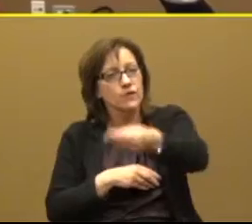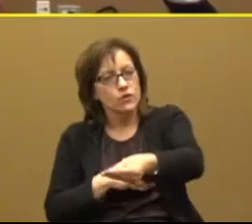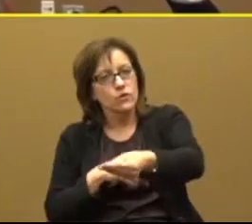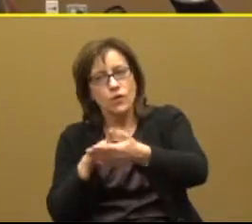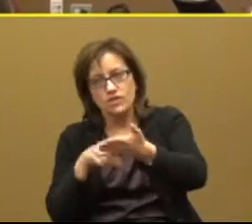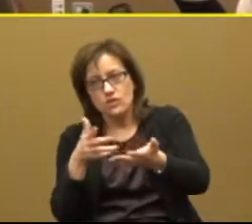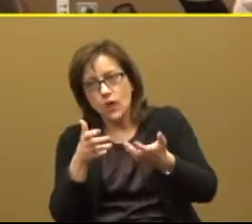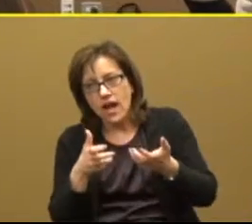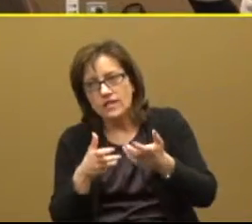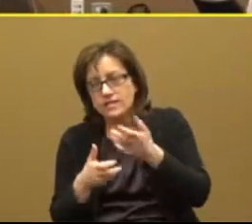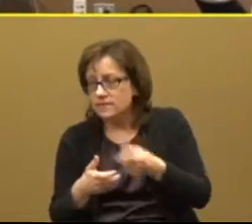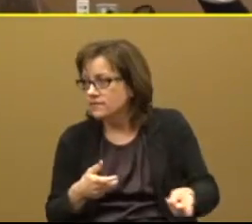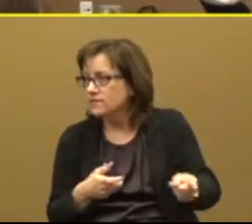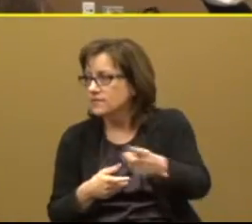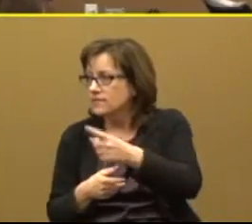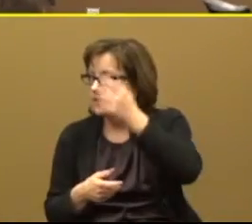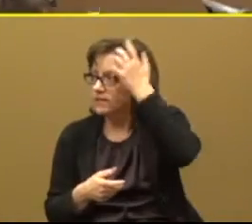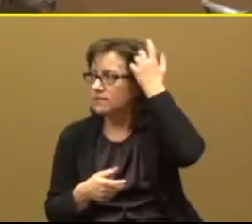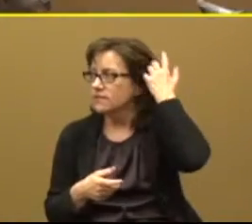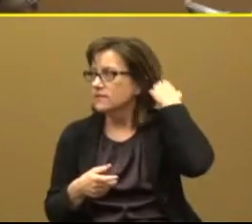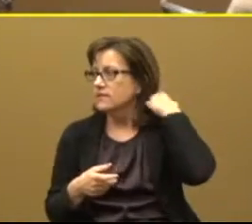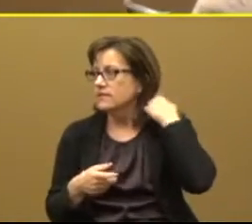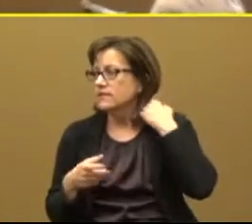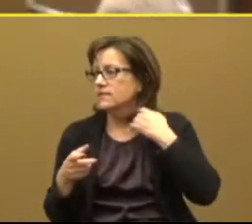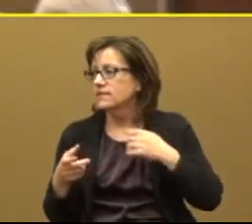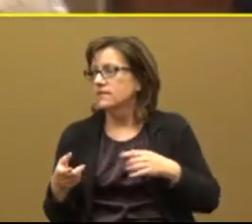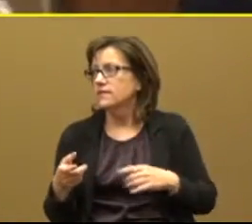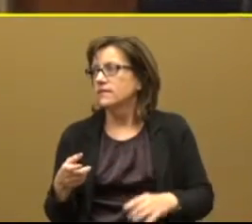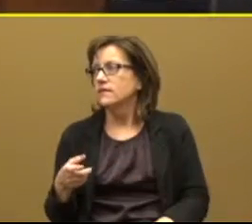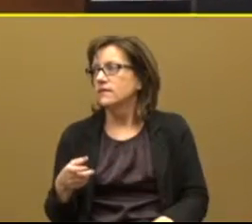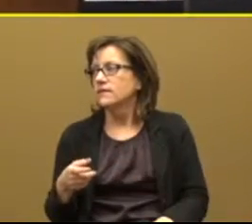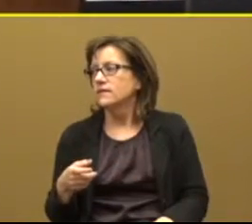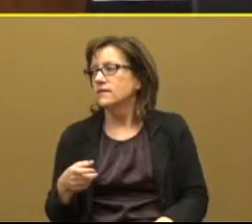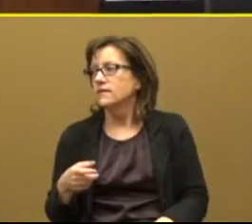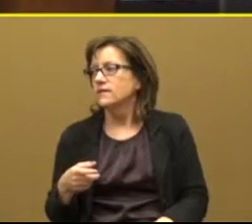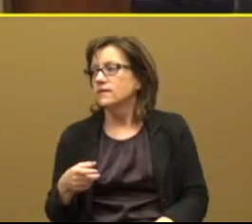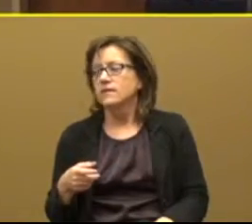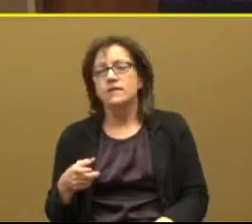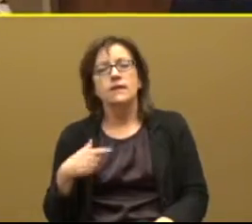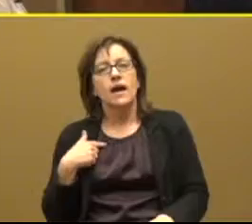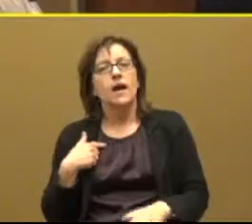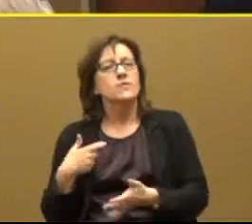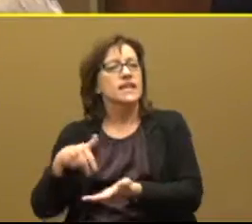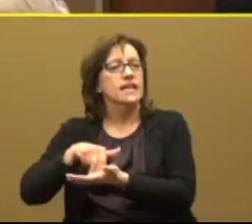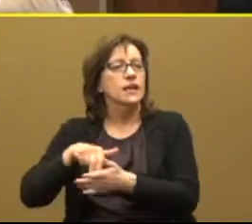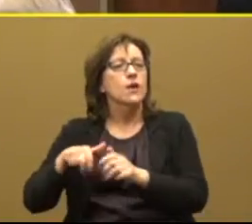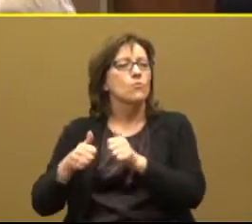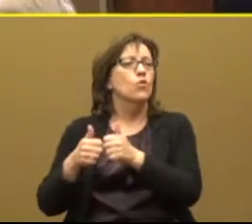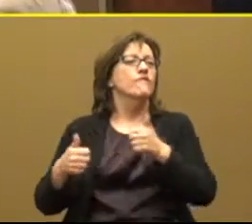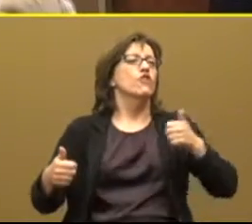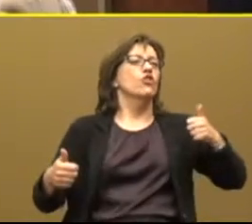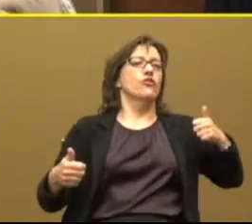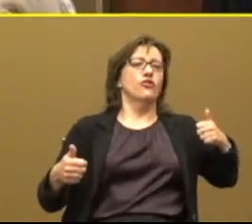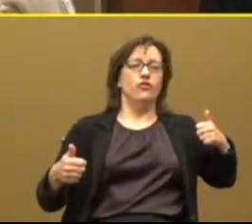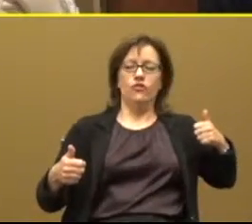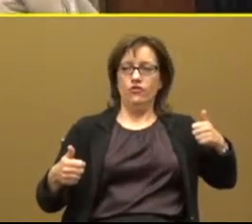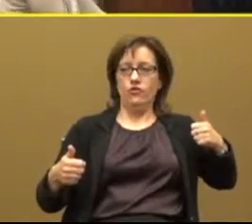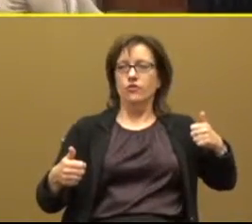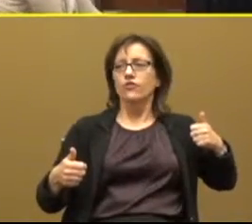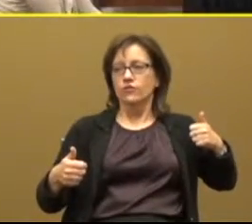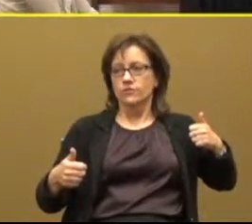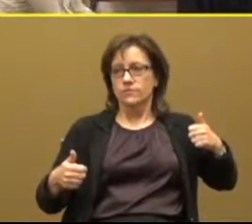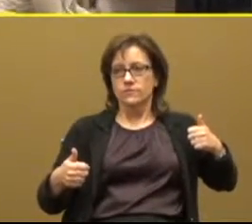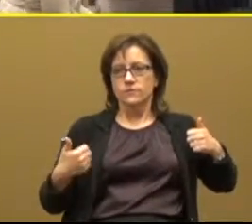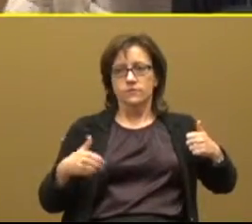going to do one of these. I'm going to move a little bit further. I'm going to, oh, do you want to, these